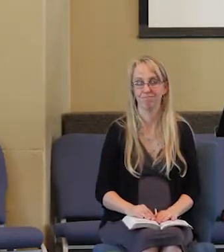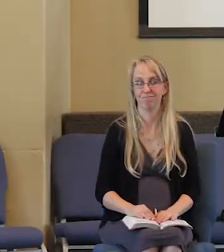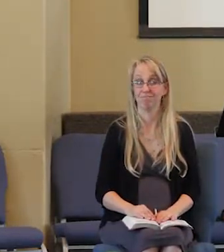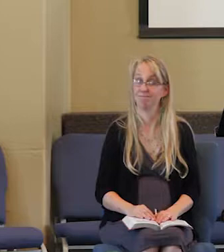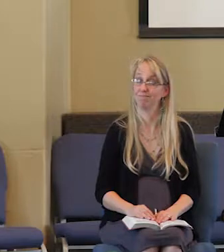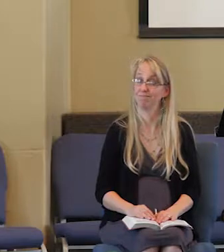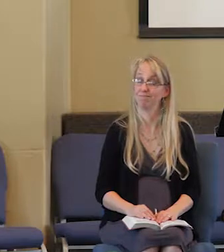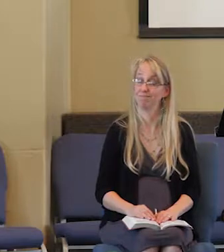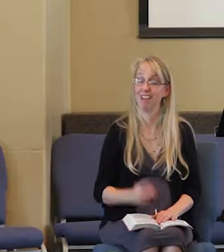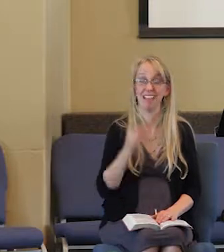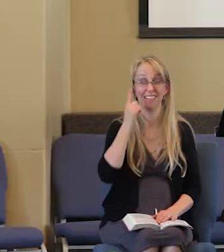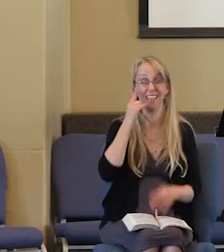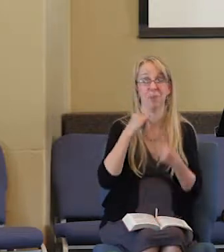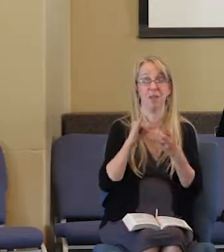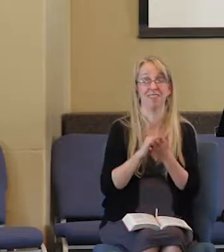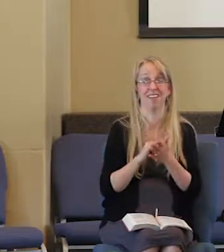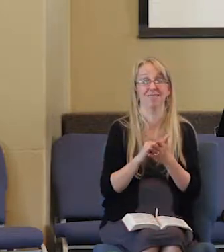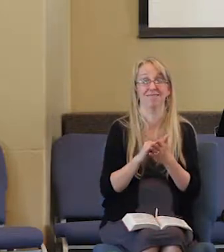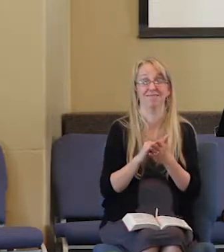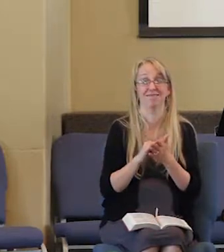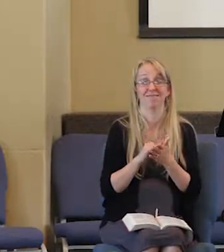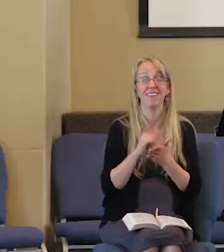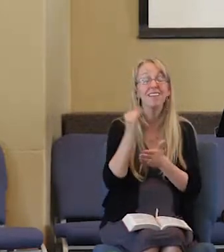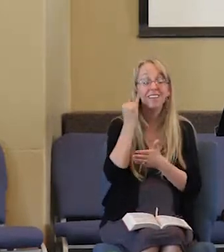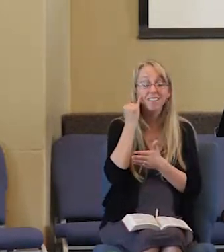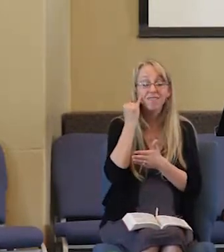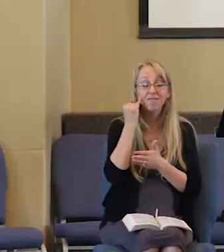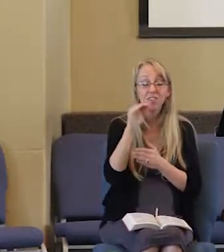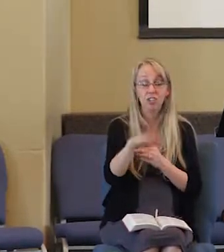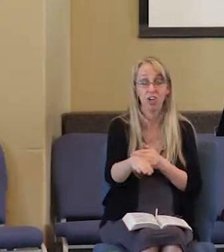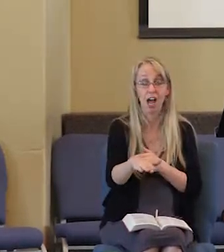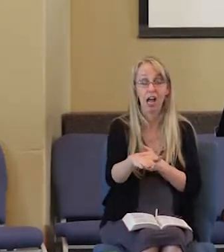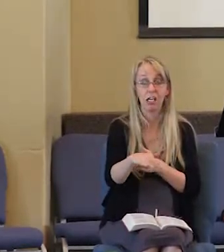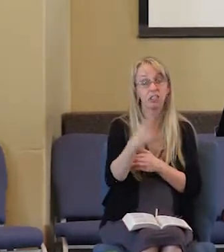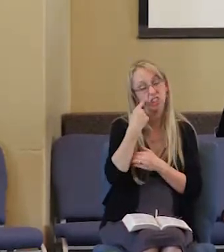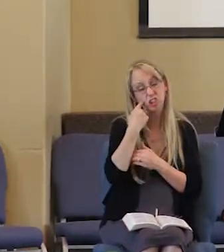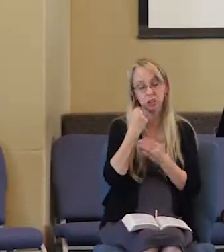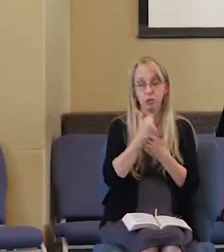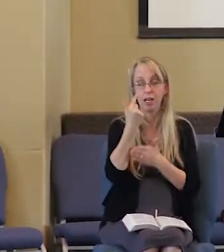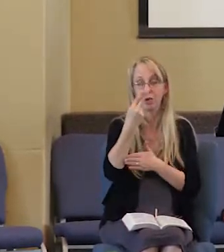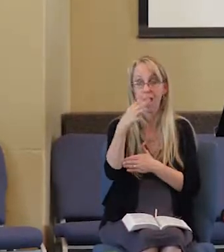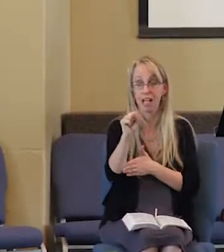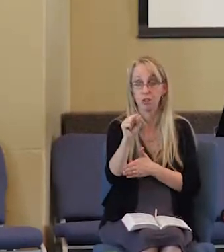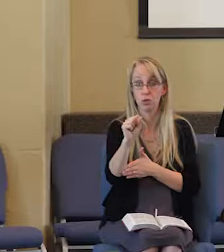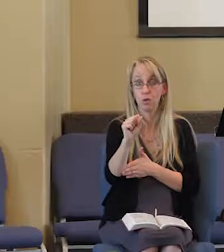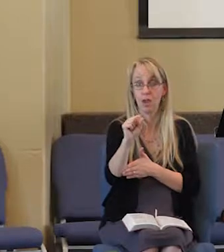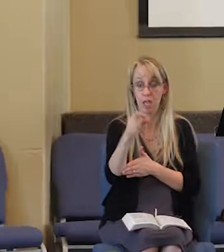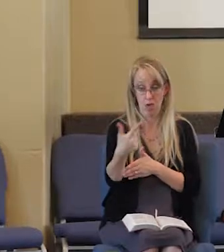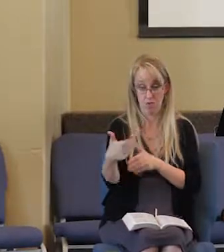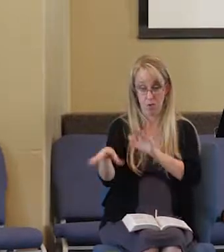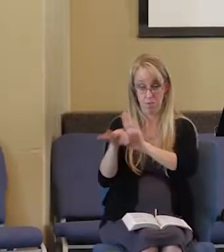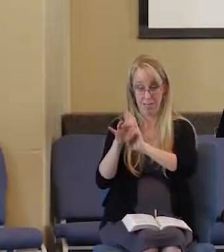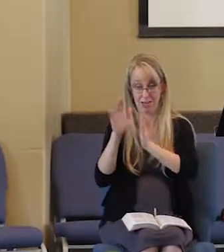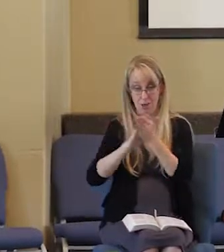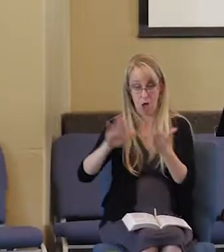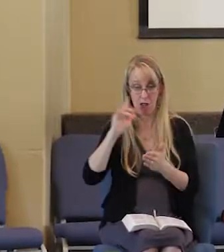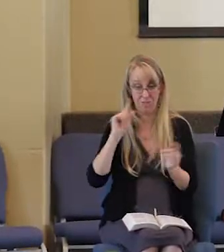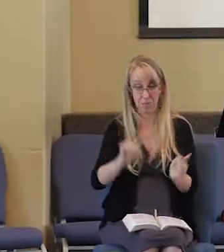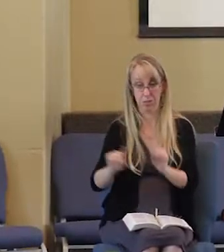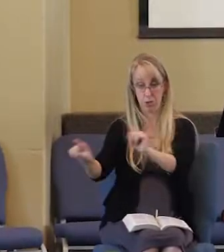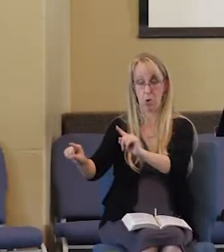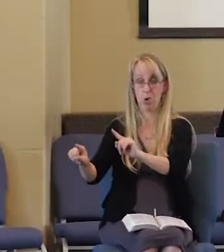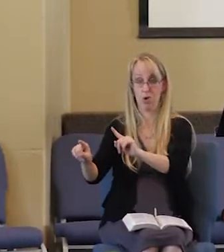Now think about that for a second. If your child is just getting out of high school, have you picked a college for them to go